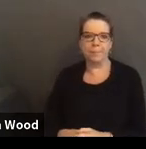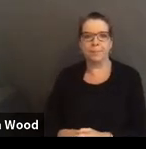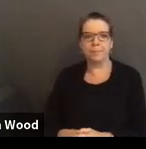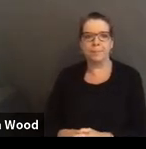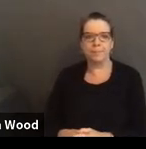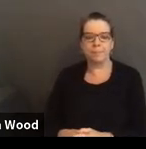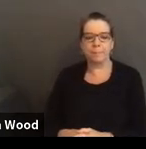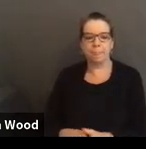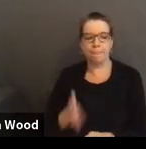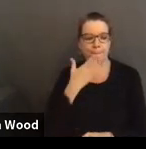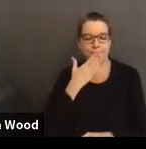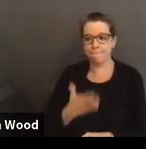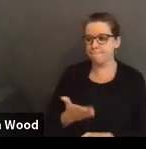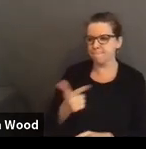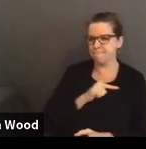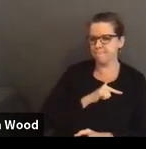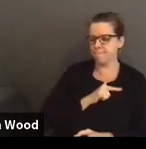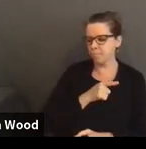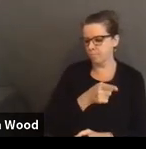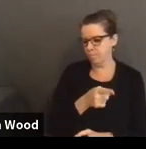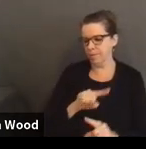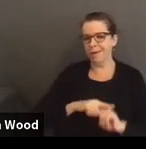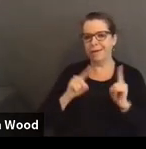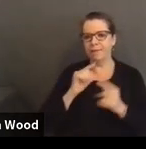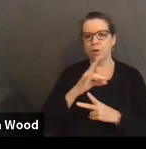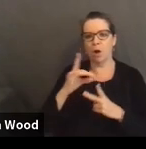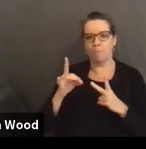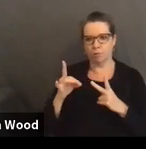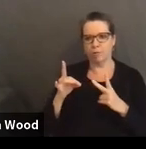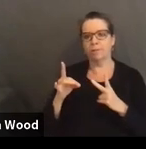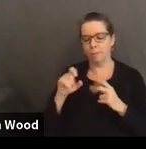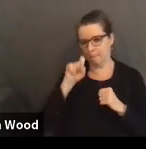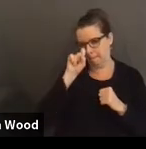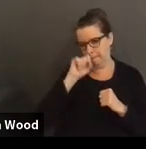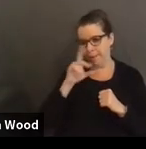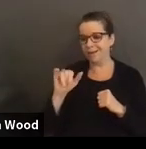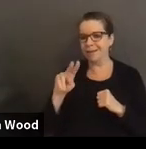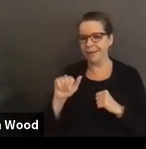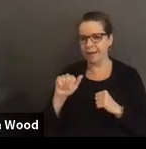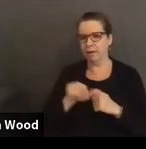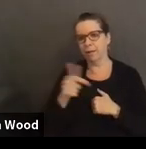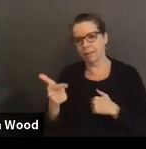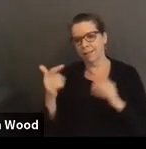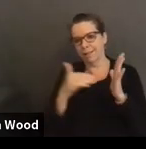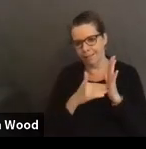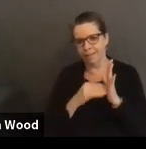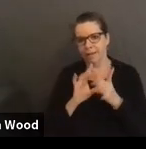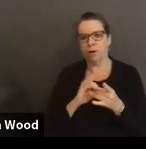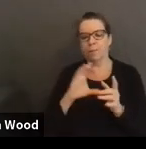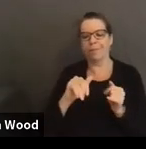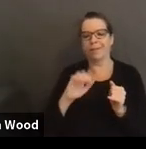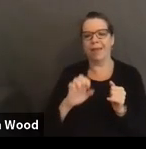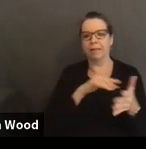Thanks, Dana. I'm going to talk a little bit about different options, and then Dana will start to talk about the case